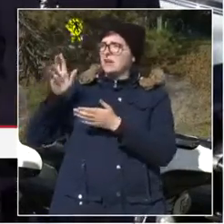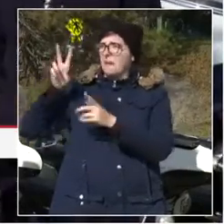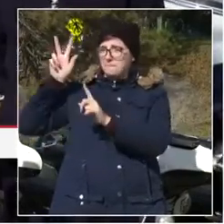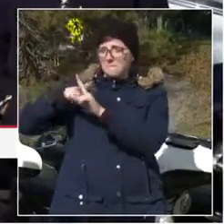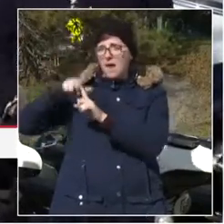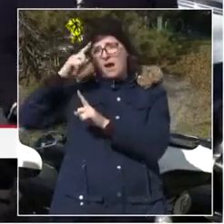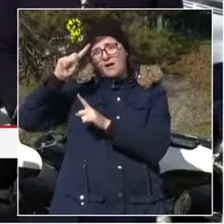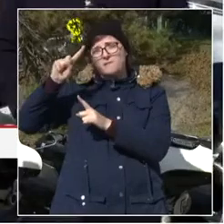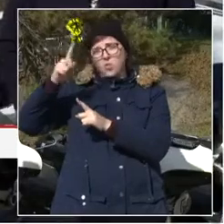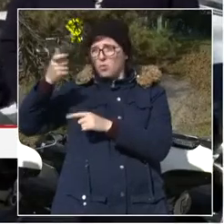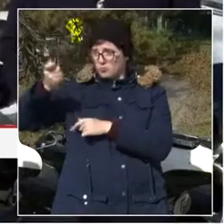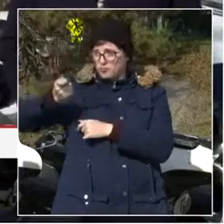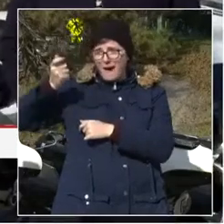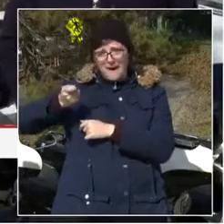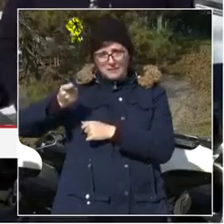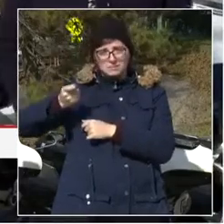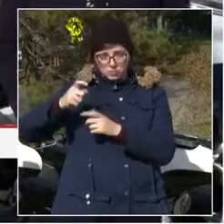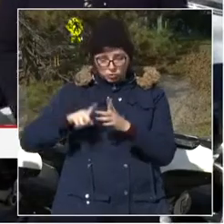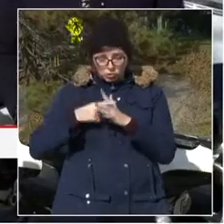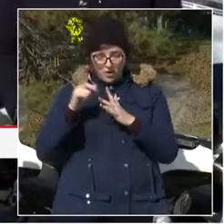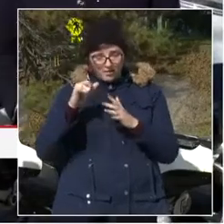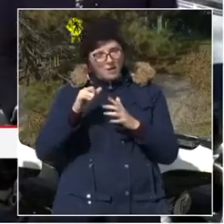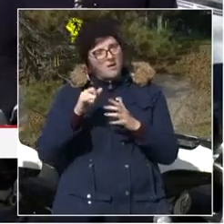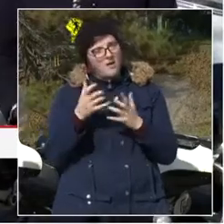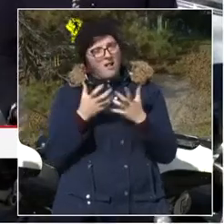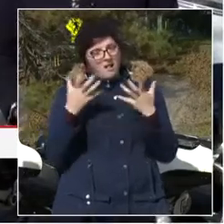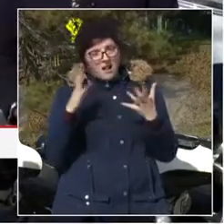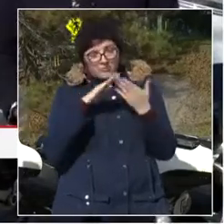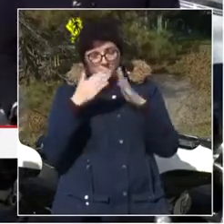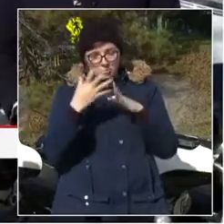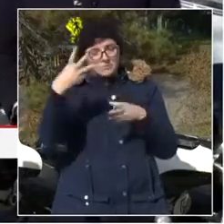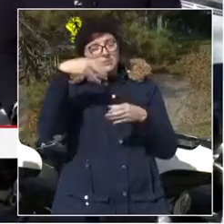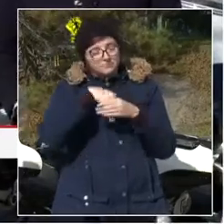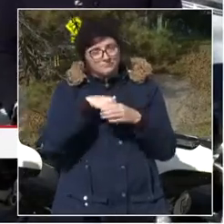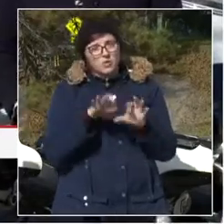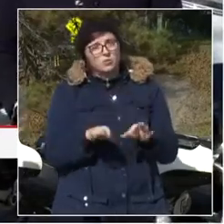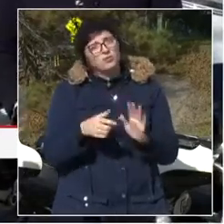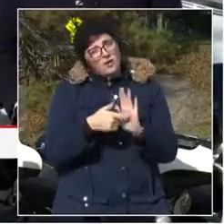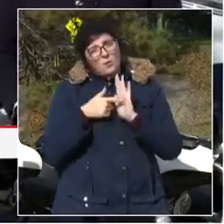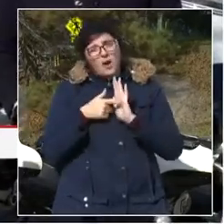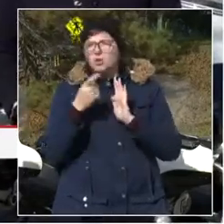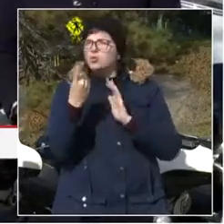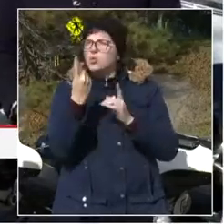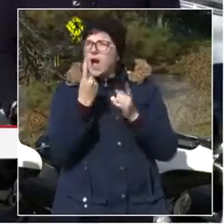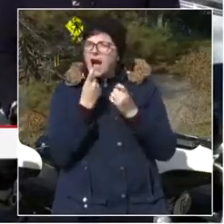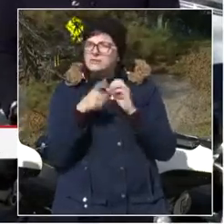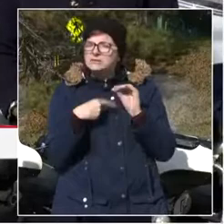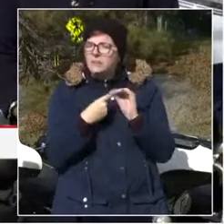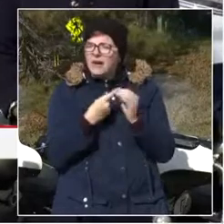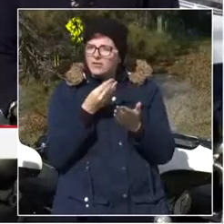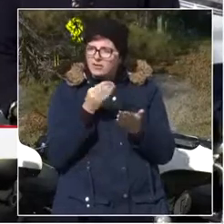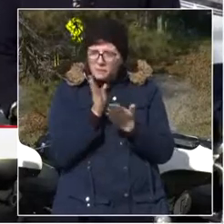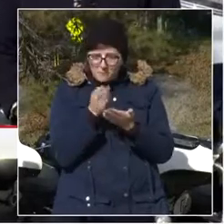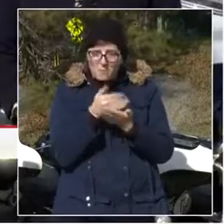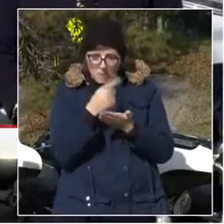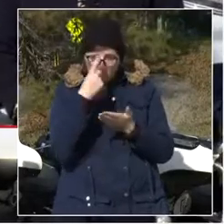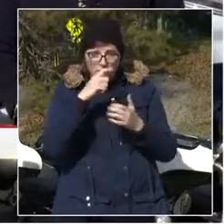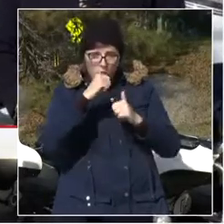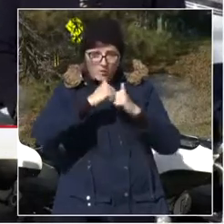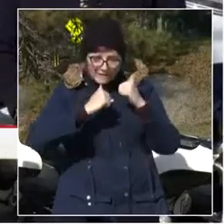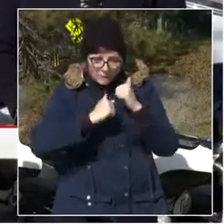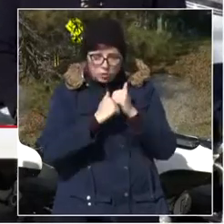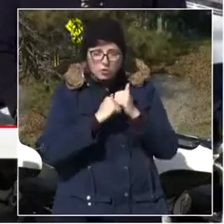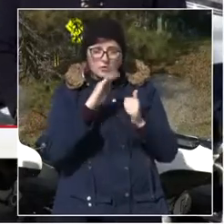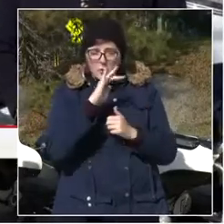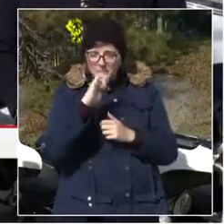to begin that work, which will include extensive community engagement. You asked about the funding, the budget for the infrastructure bill.